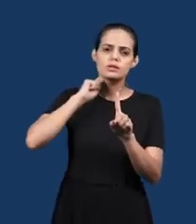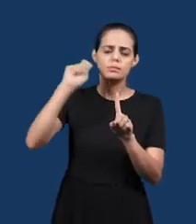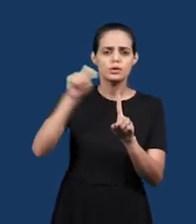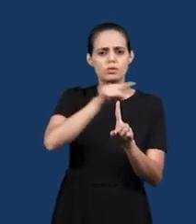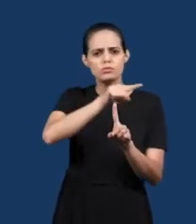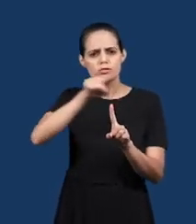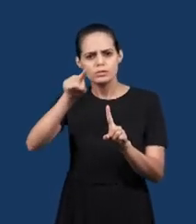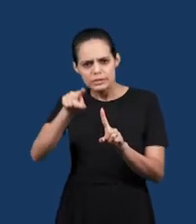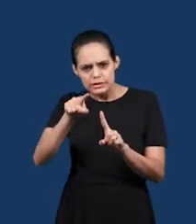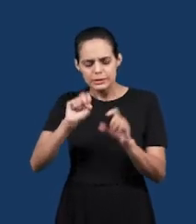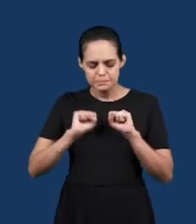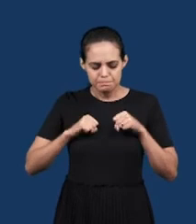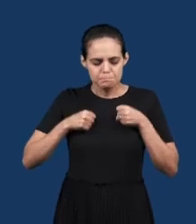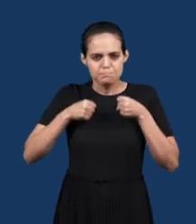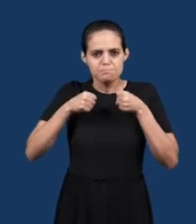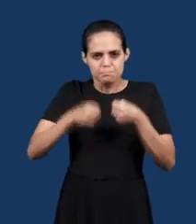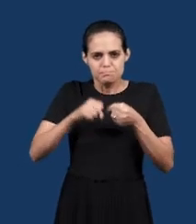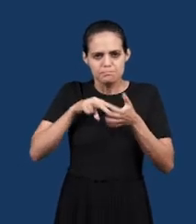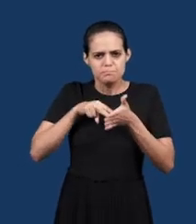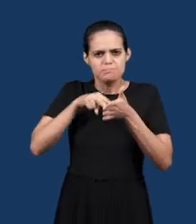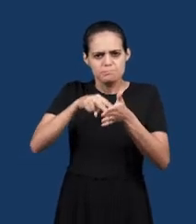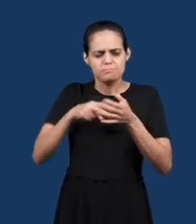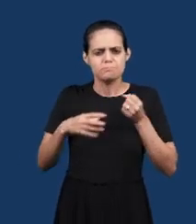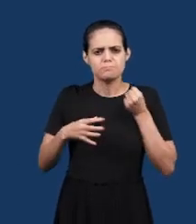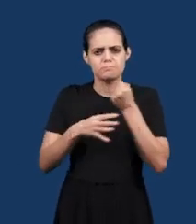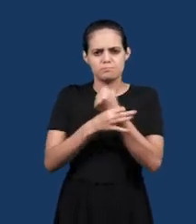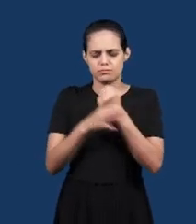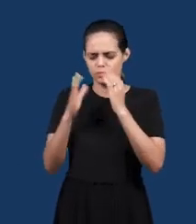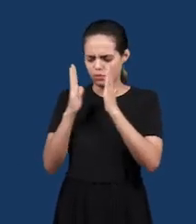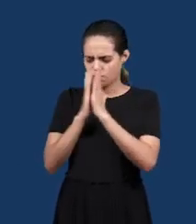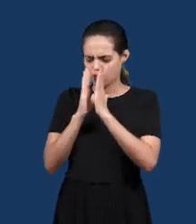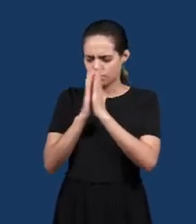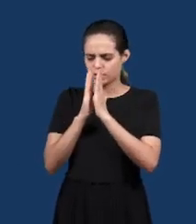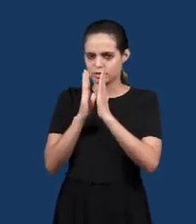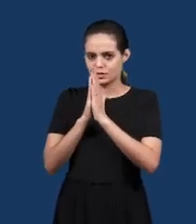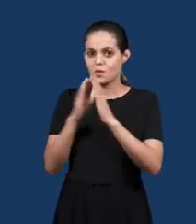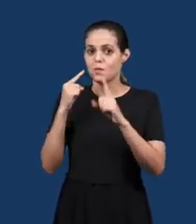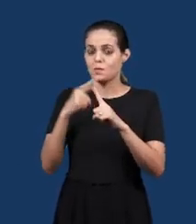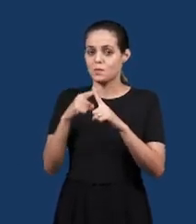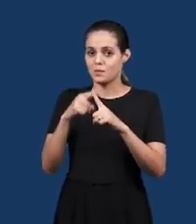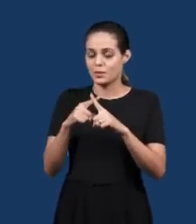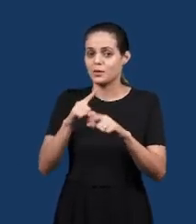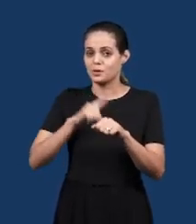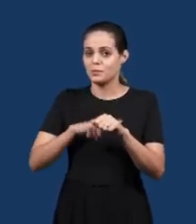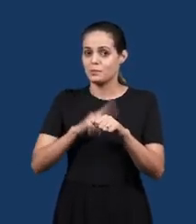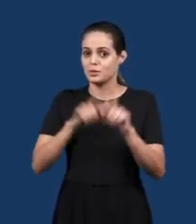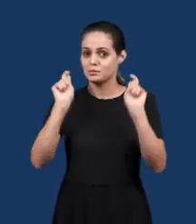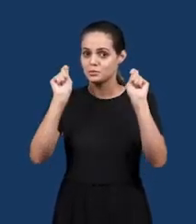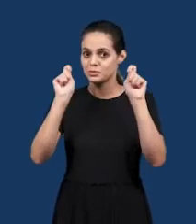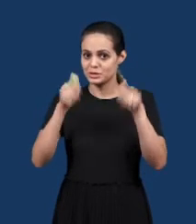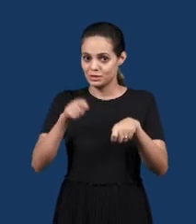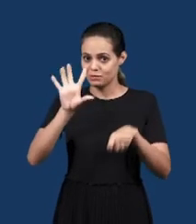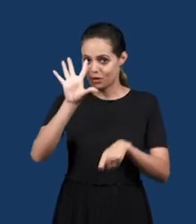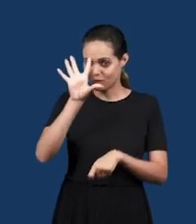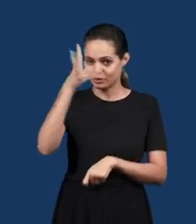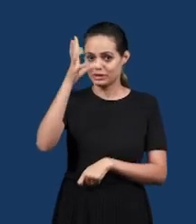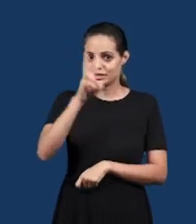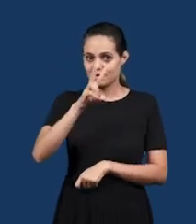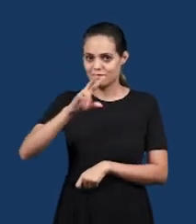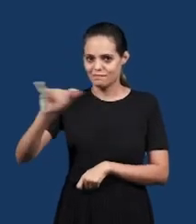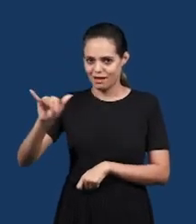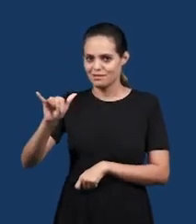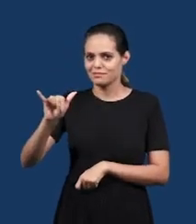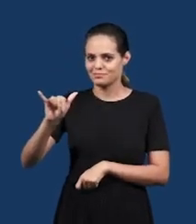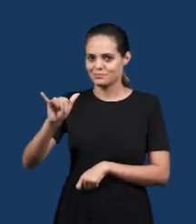baptism that was scheduled for the end of April to stay steadfast in their purpose in prayer, for when